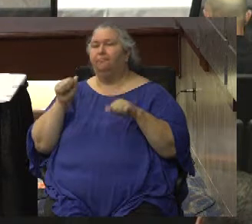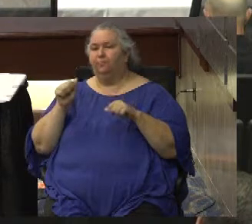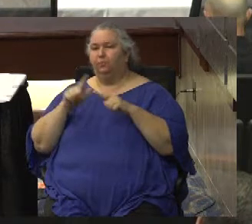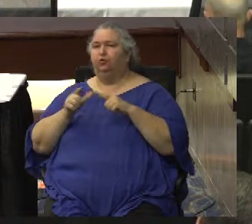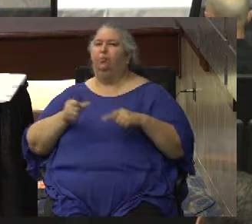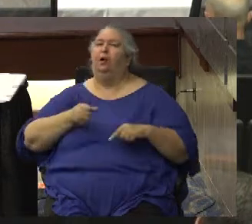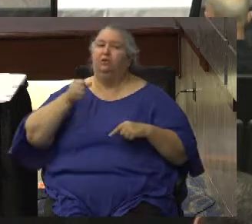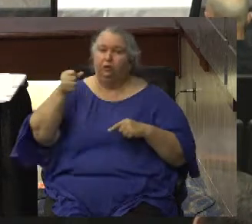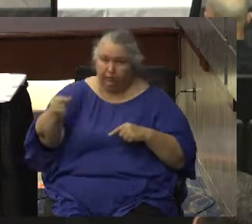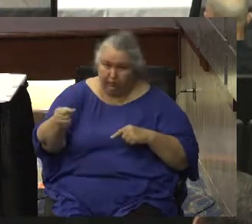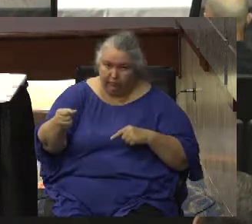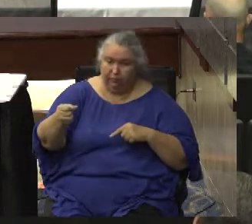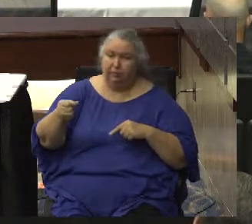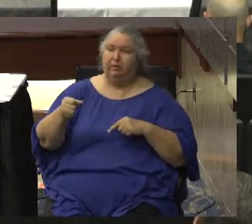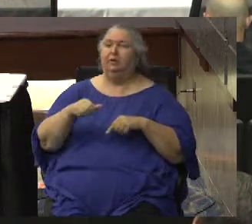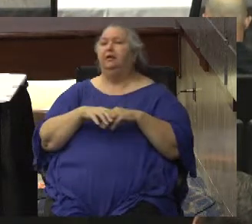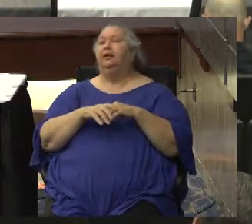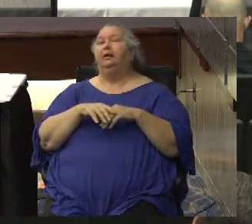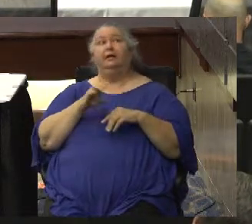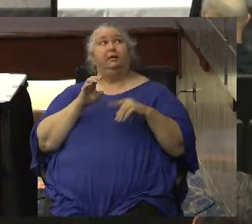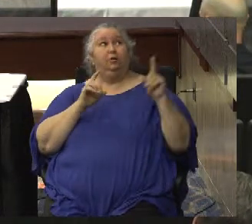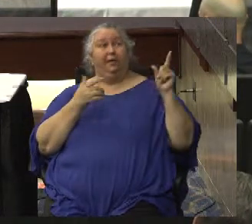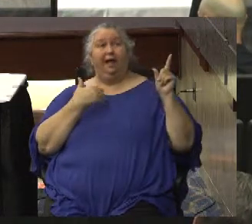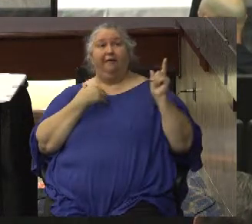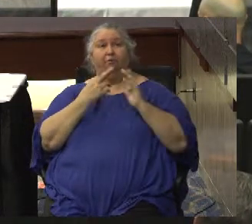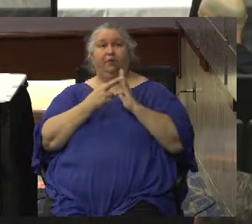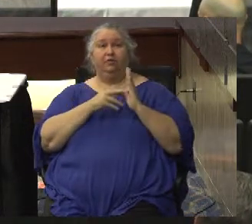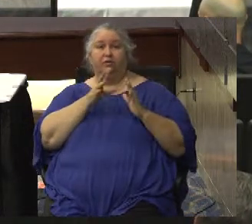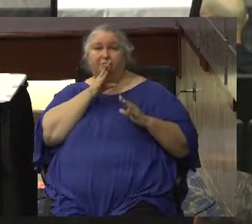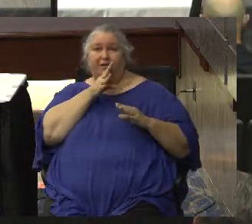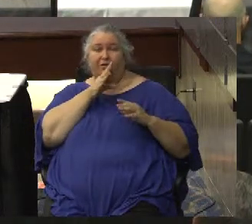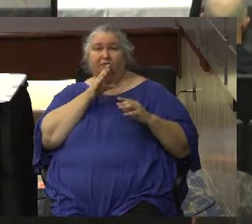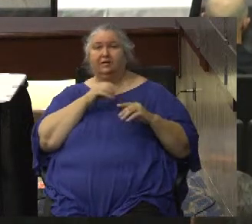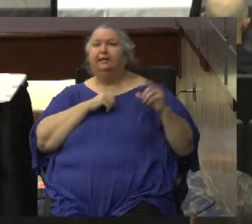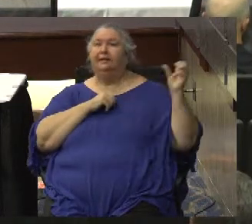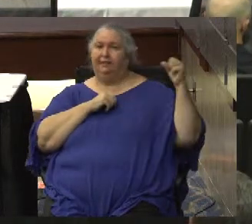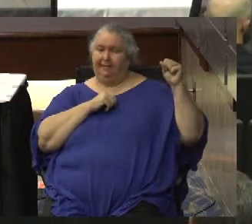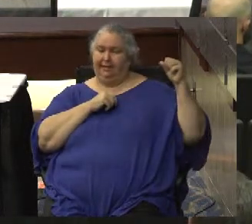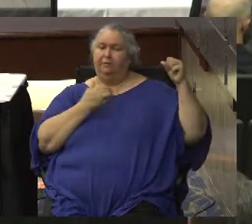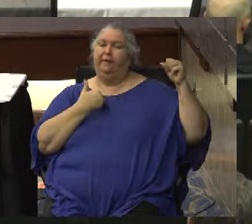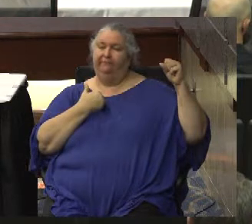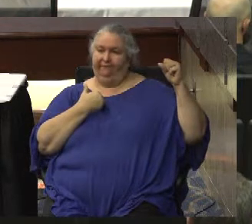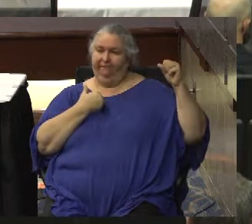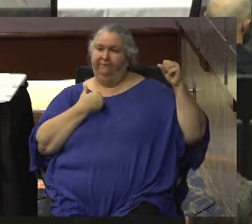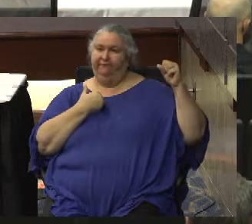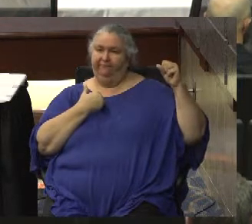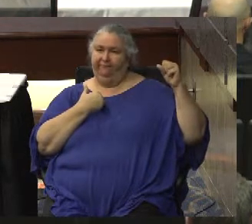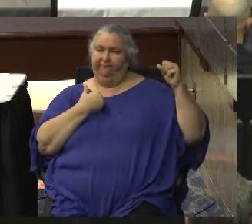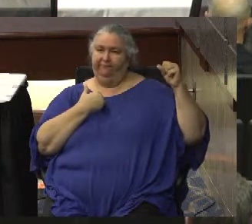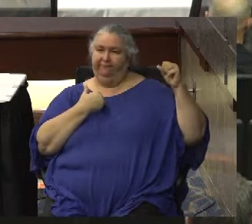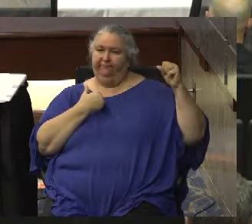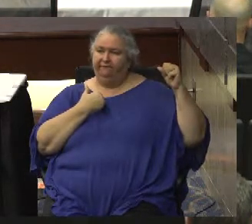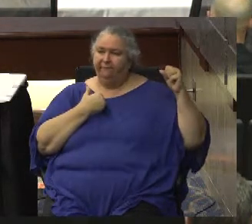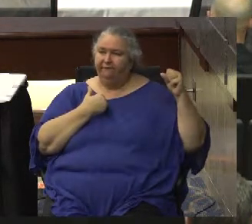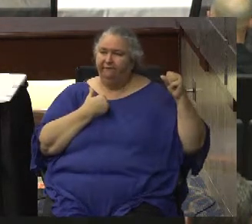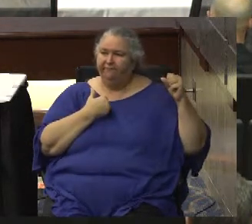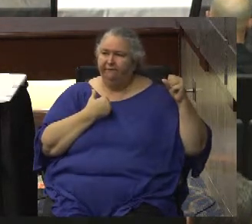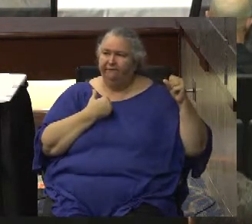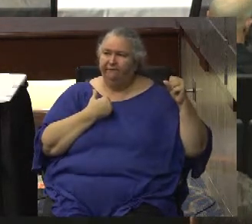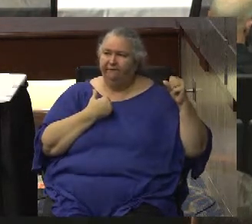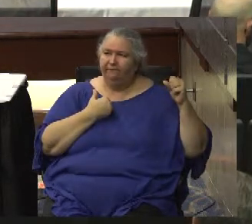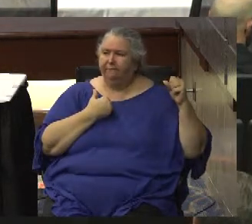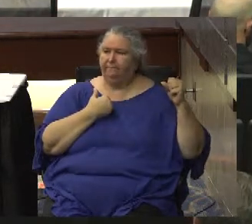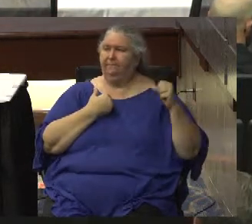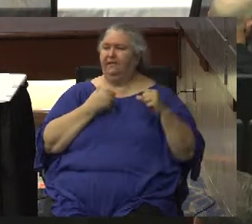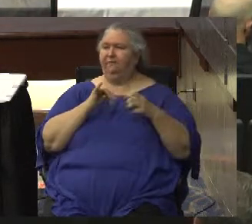you. And Esmeralda, do we have any registered speakers? We do have registered speakers that have placed those signers. And